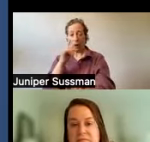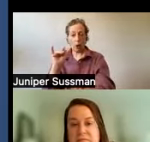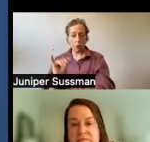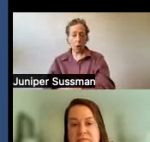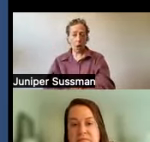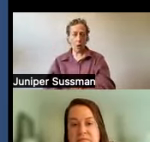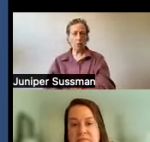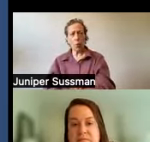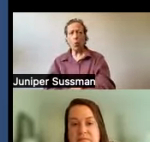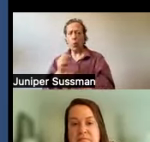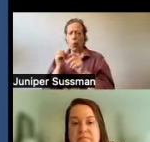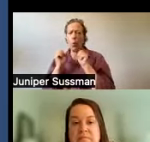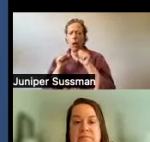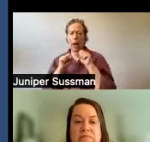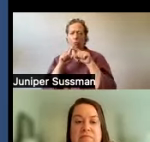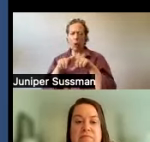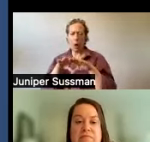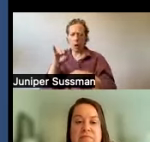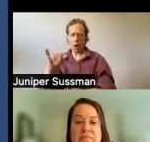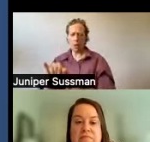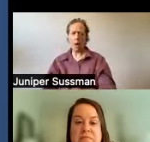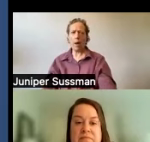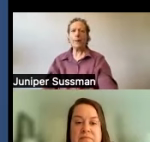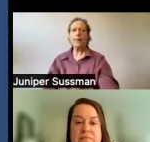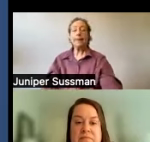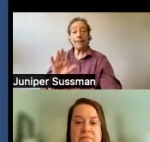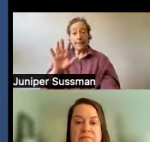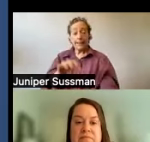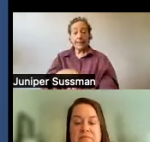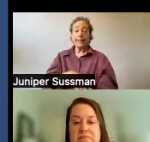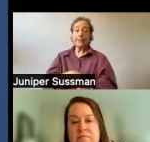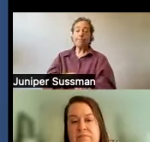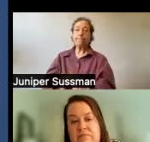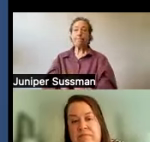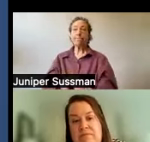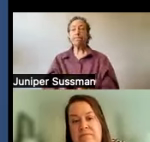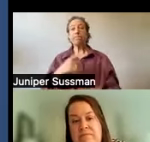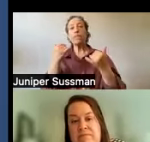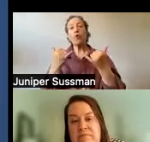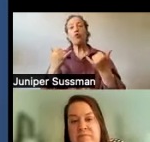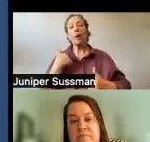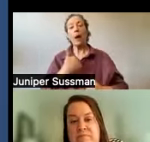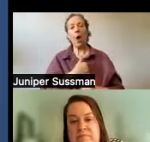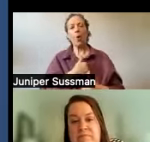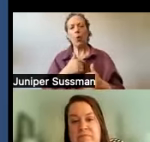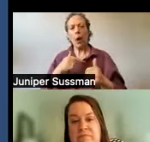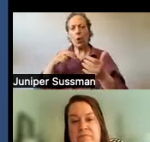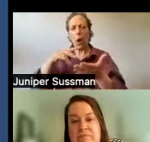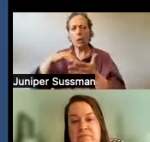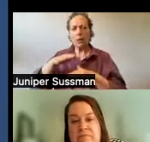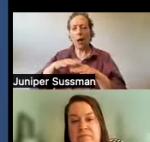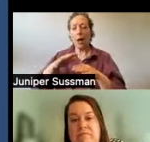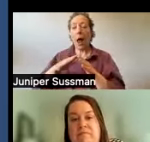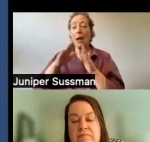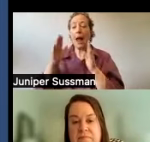rely upon. But I'll tell you, in my own experience, I mentioned we're right now doing a study on household transmission